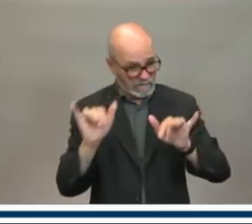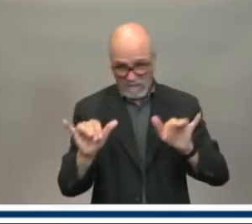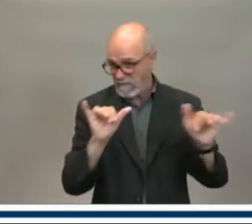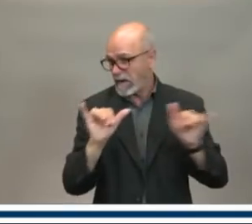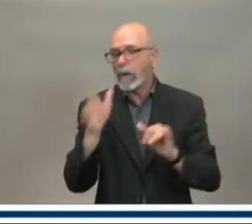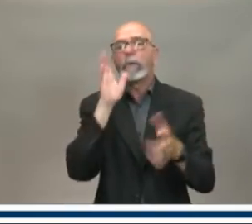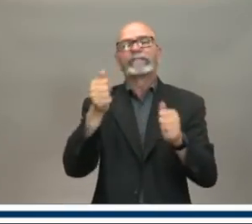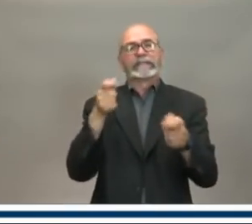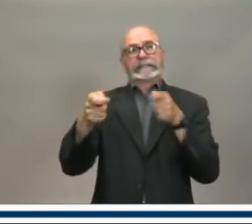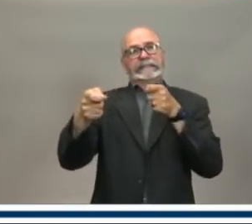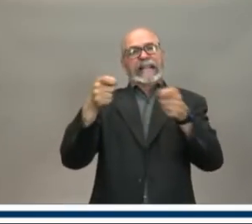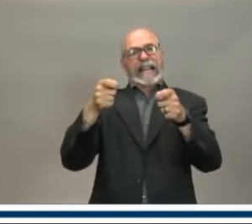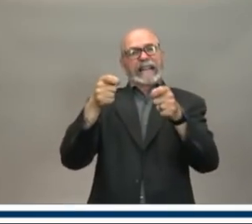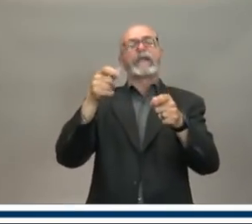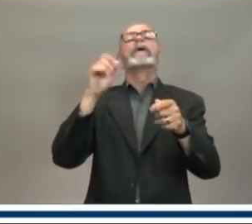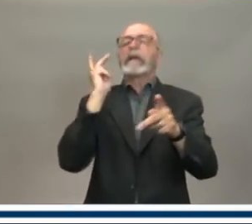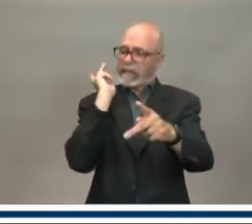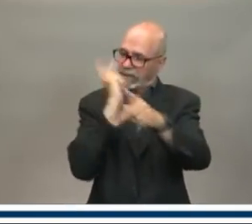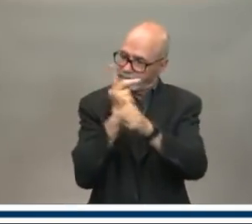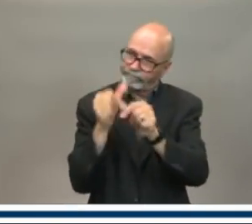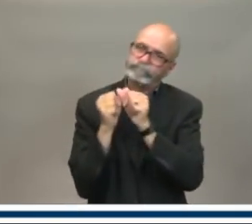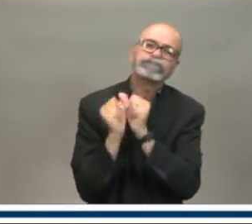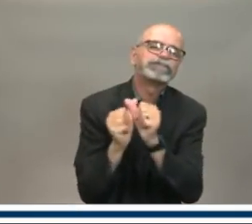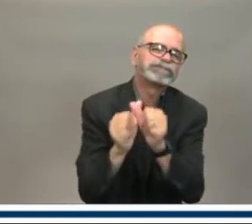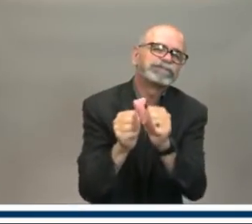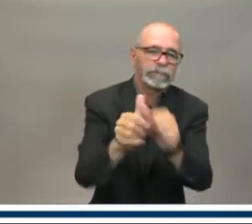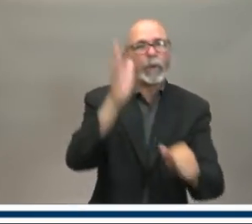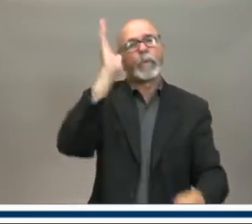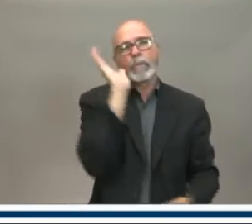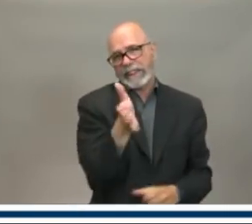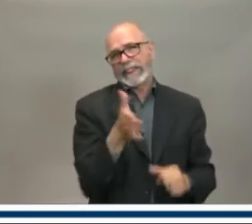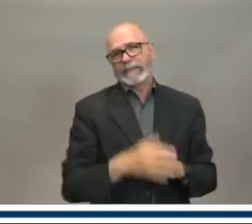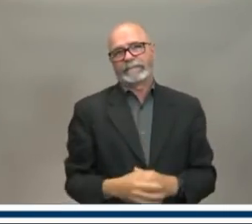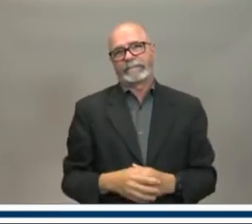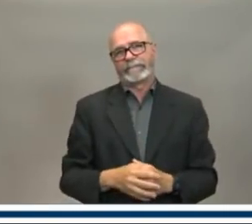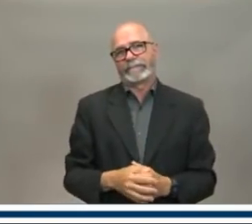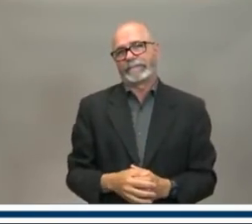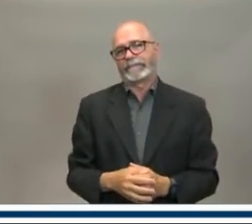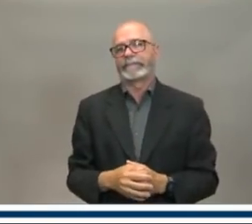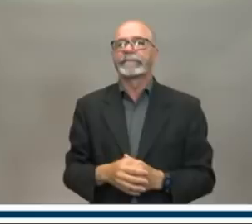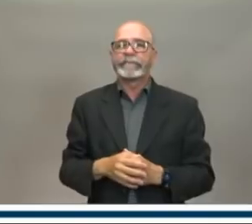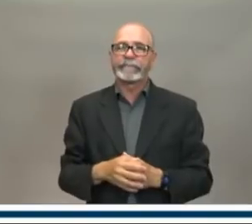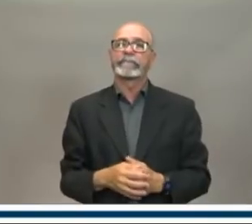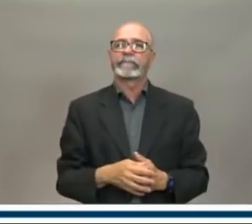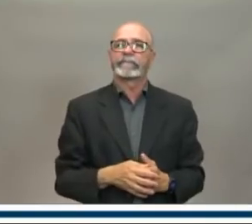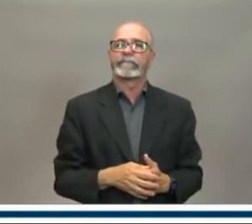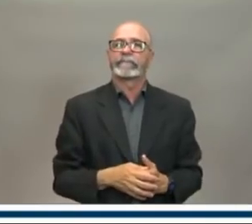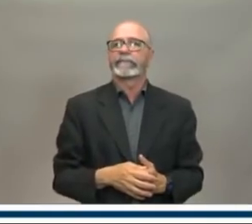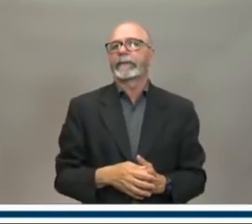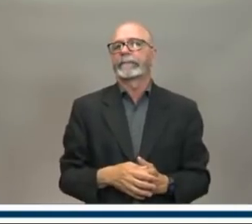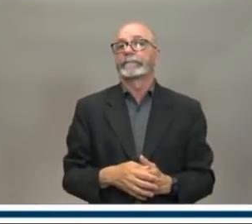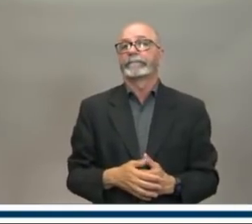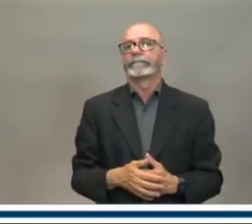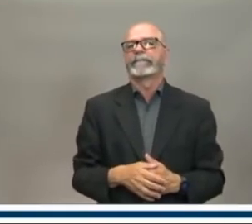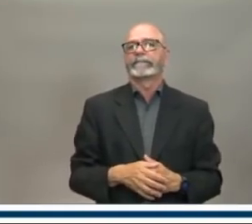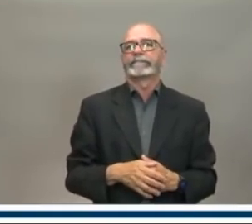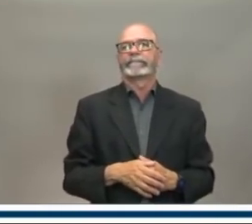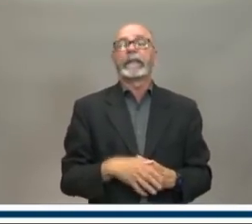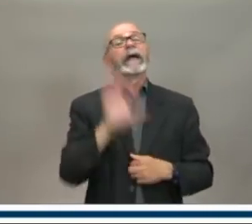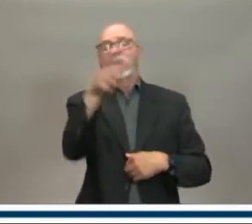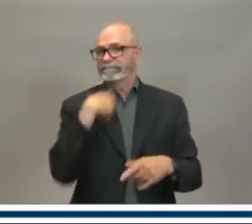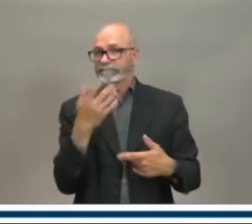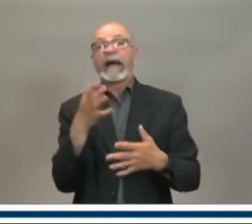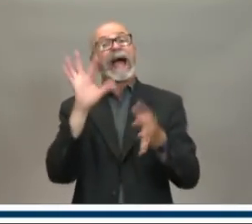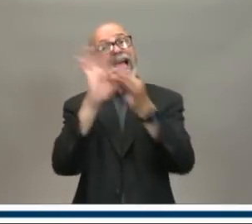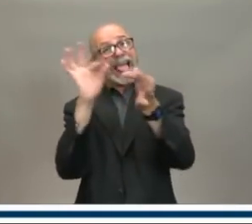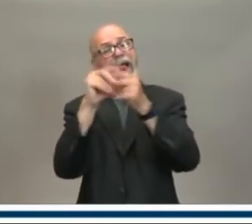to sustain the recovery of society and the economy. And lastly, I want to talk in detail about masks, because the appropriate use of